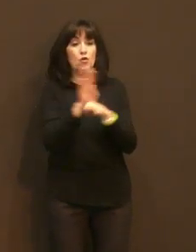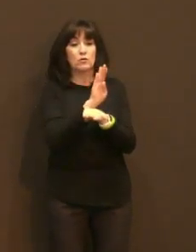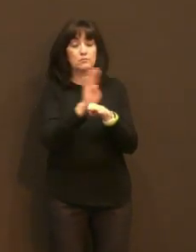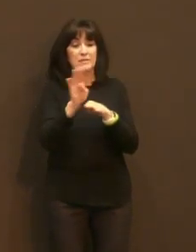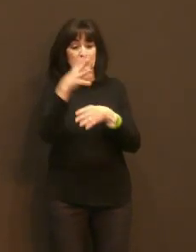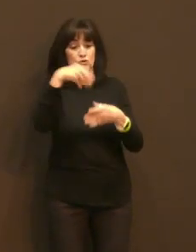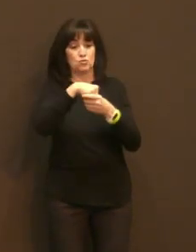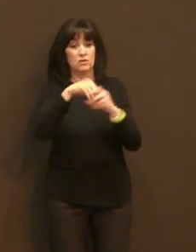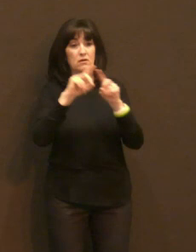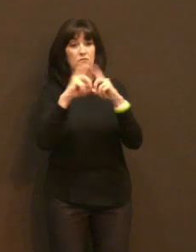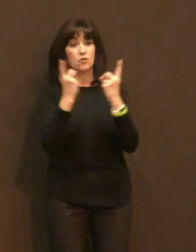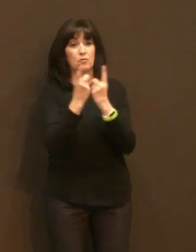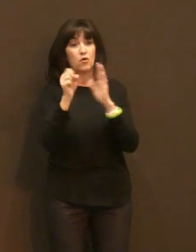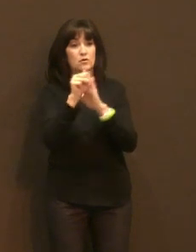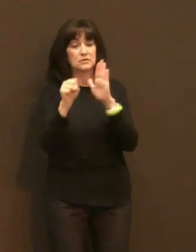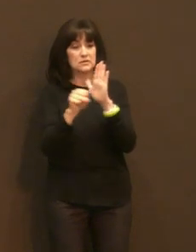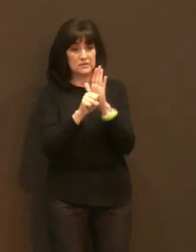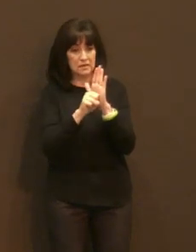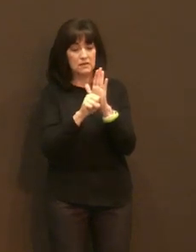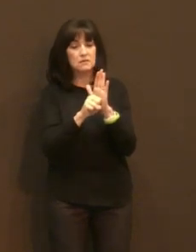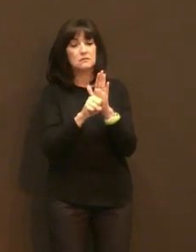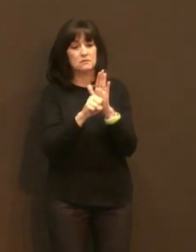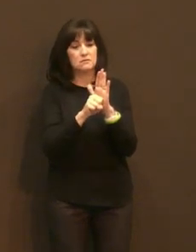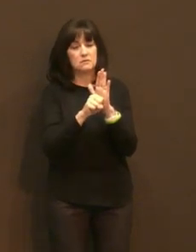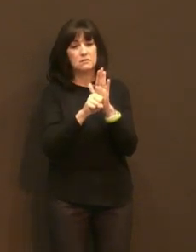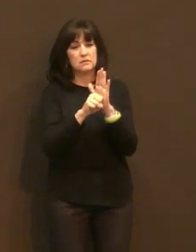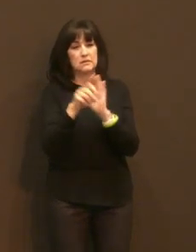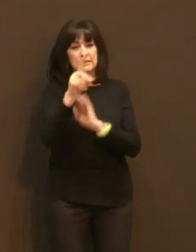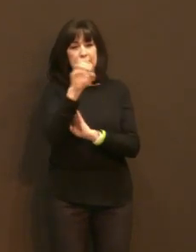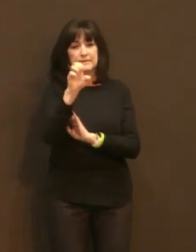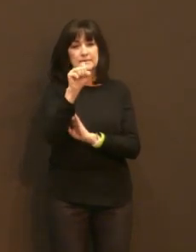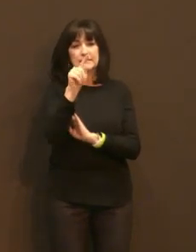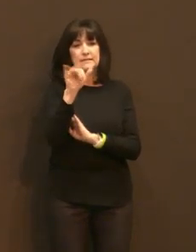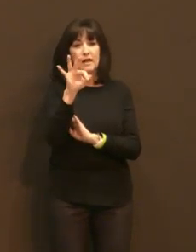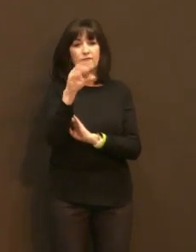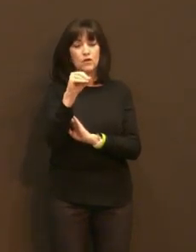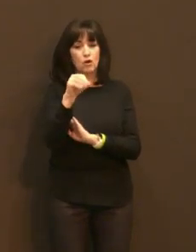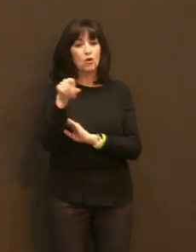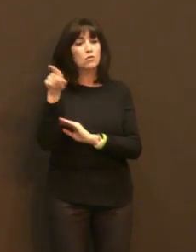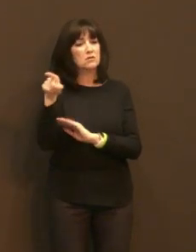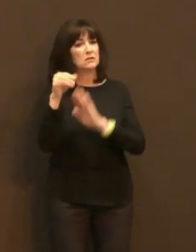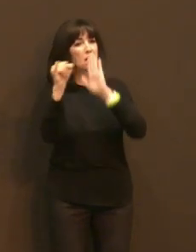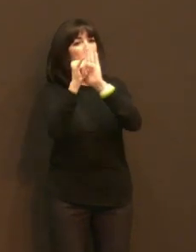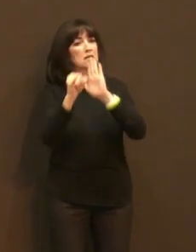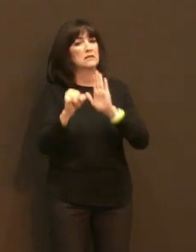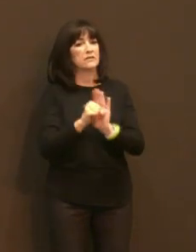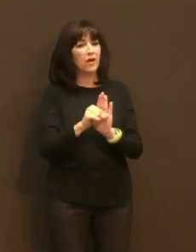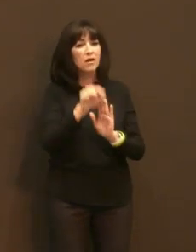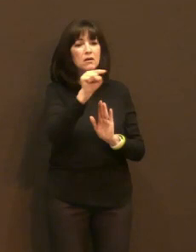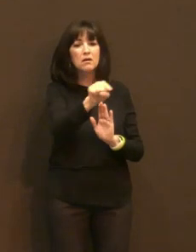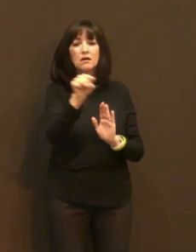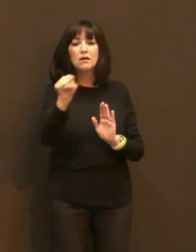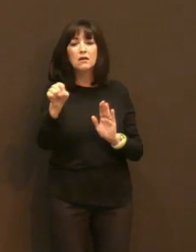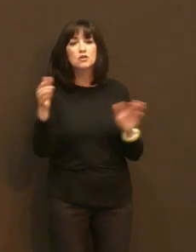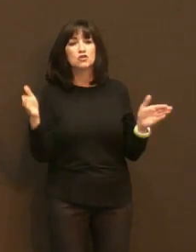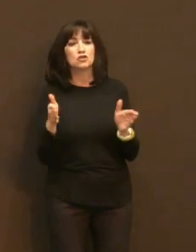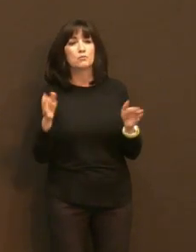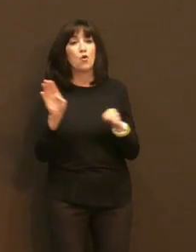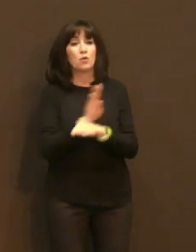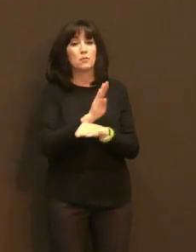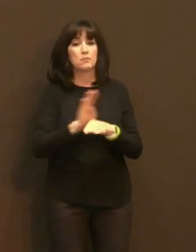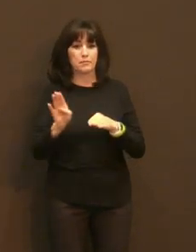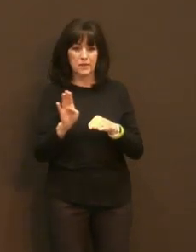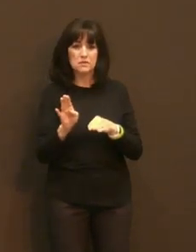Damian DeStefano and his team were finding was there were a lot of small businesses, clearly small businesses